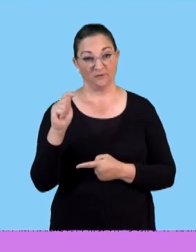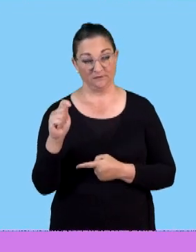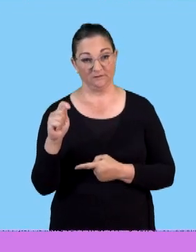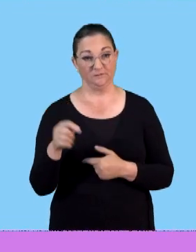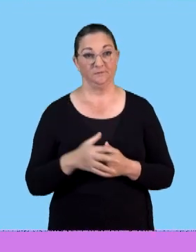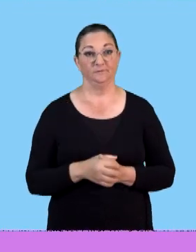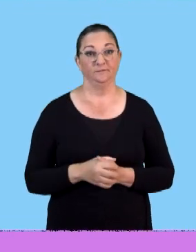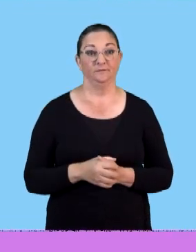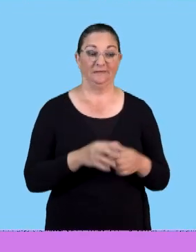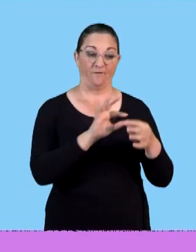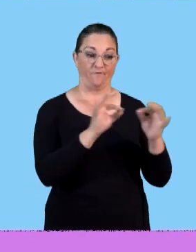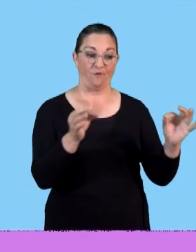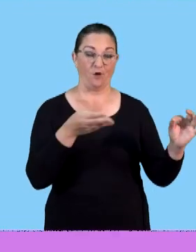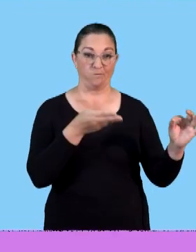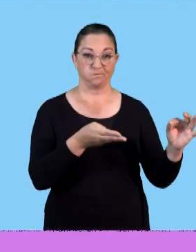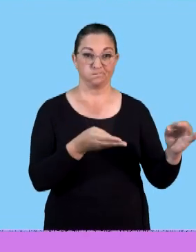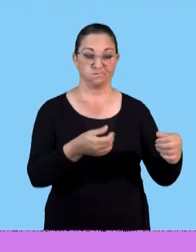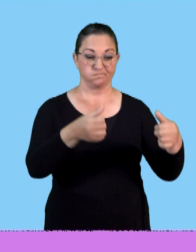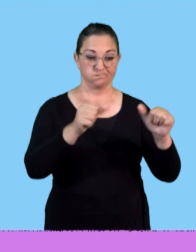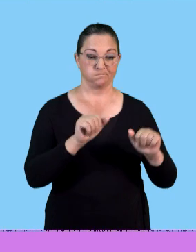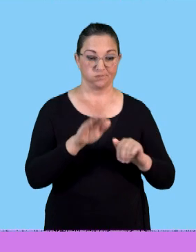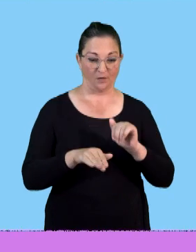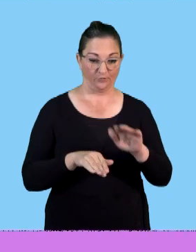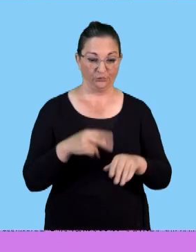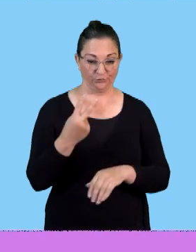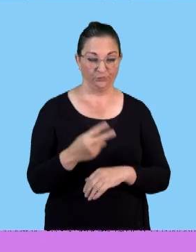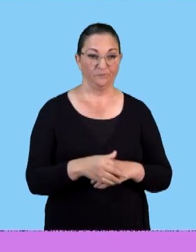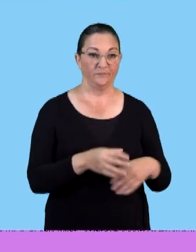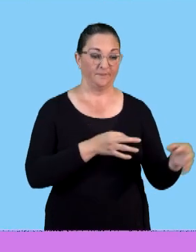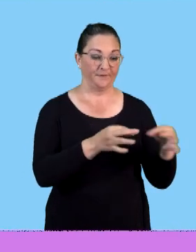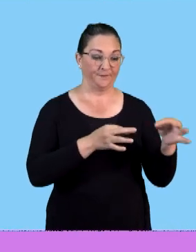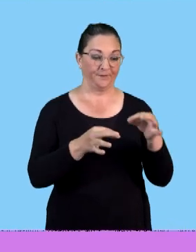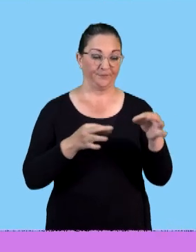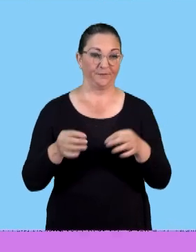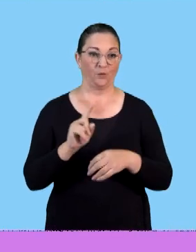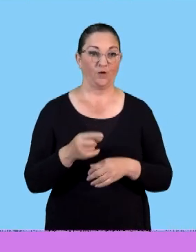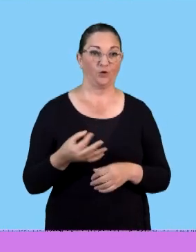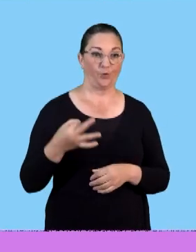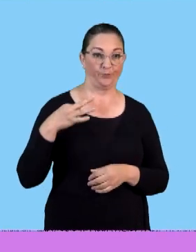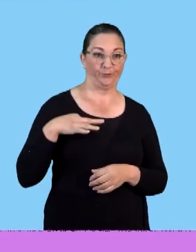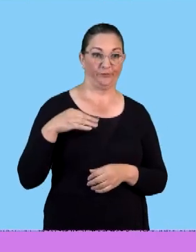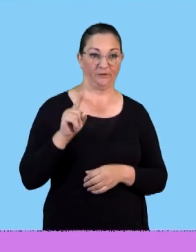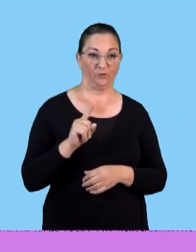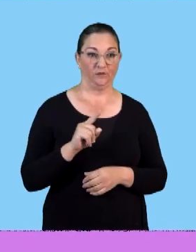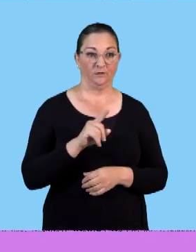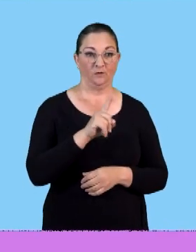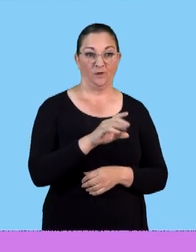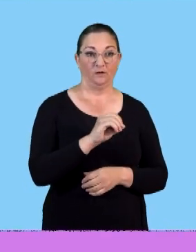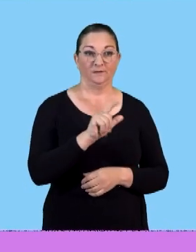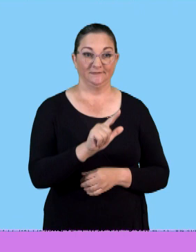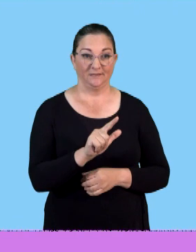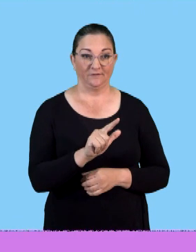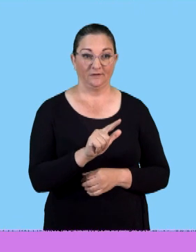plus your cost price. Right, there's our formula. Step number 2, I'll substitute my values. What is my profit?